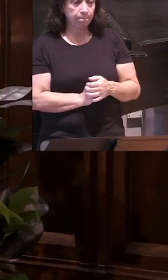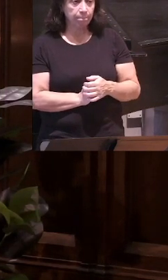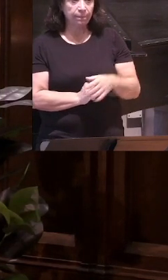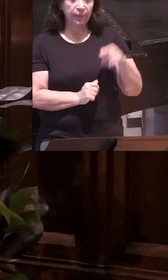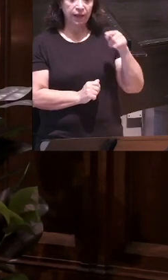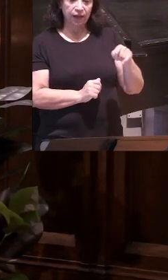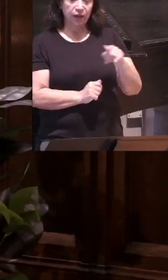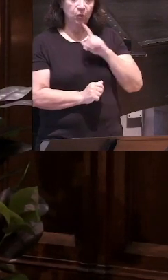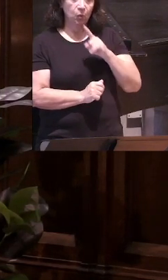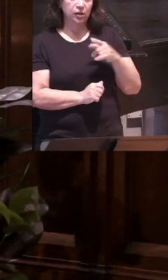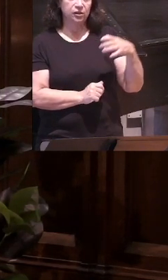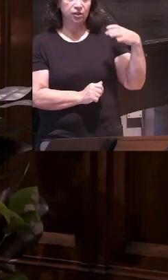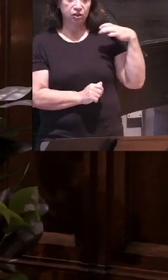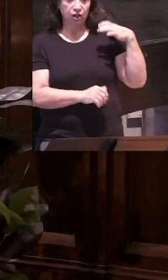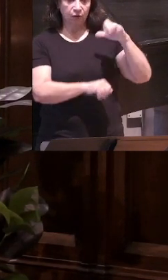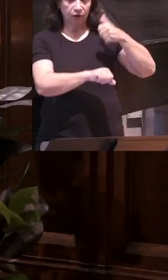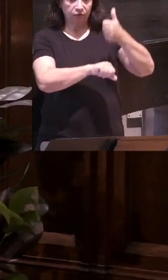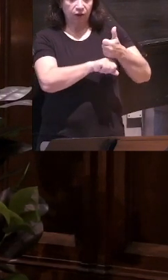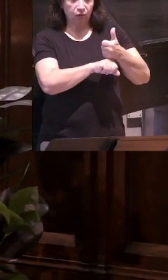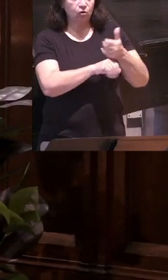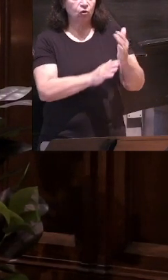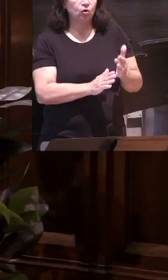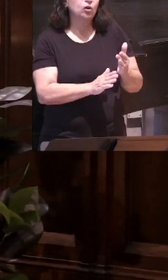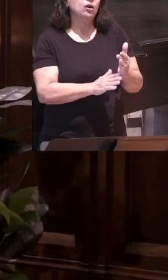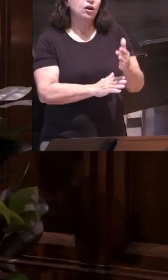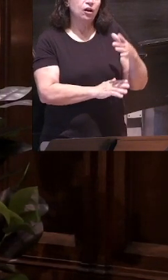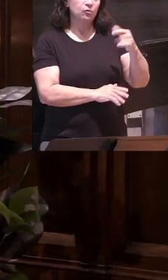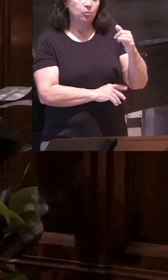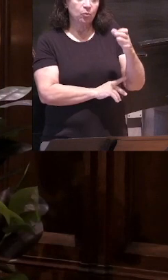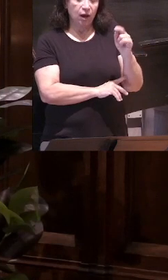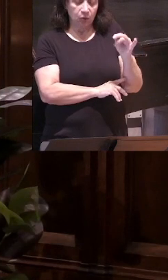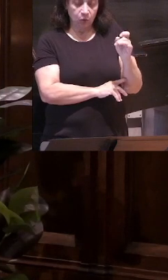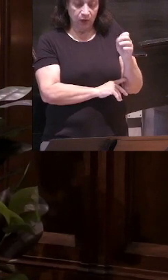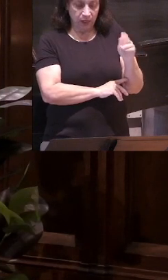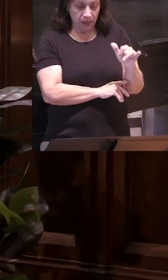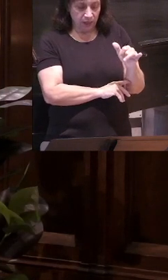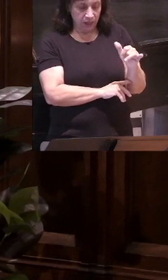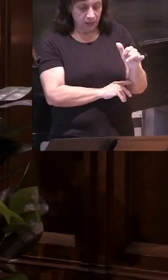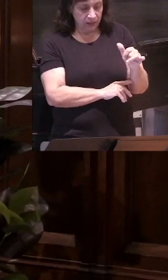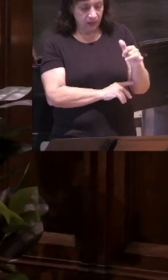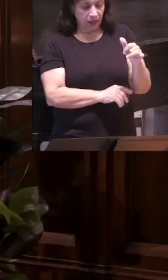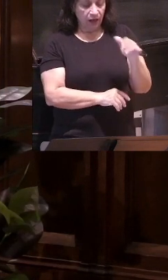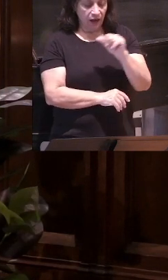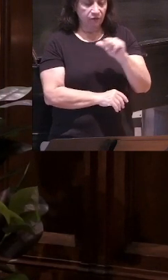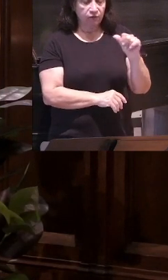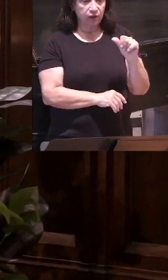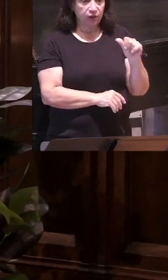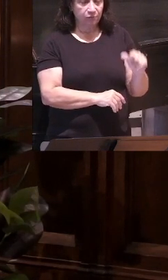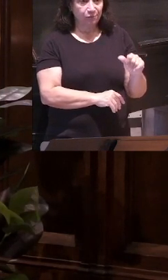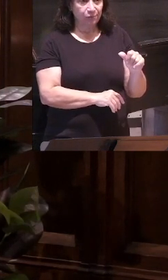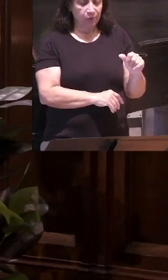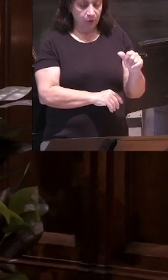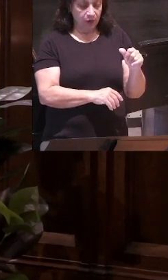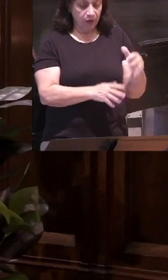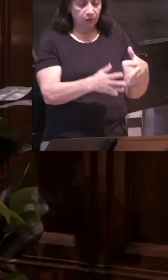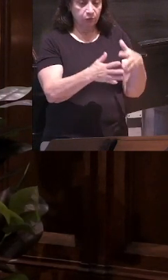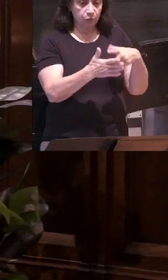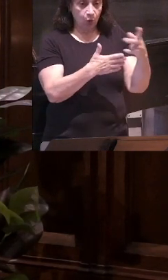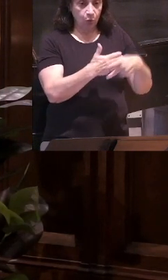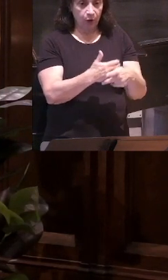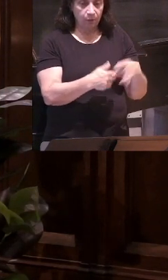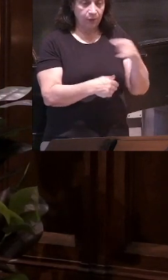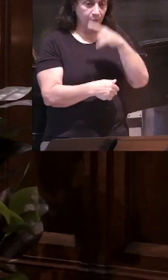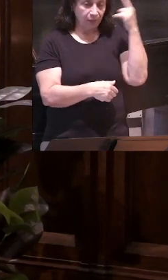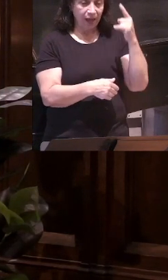was the chair and founder of Pratt & Whitney's African American Forum, which has grown into the Black